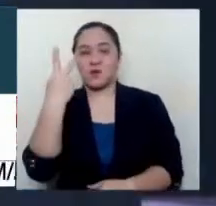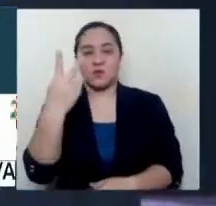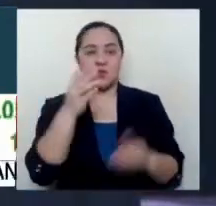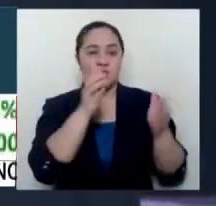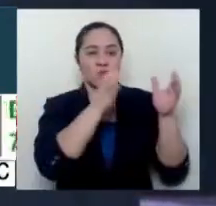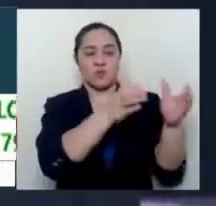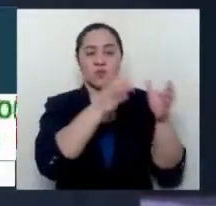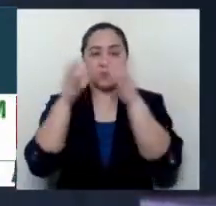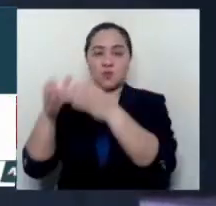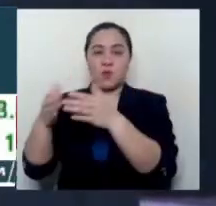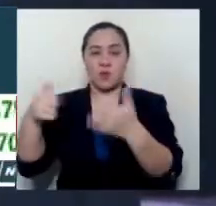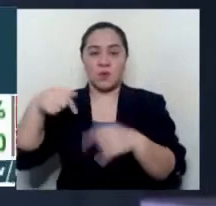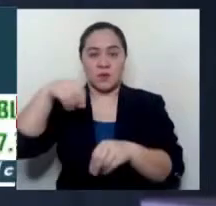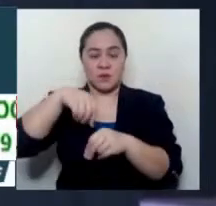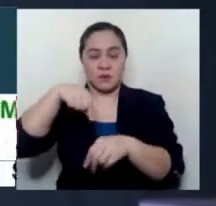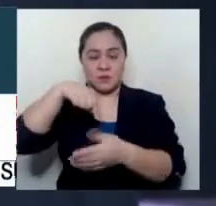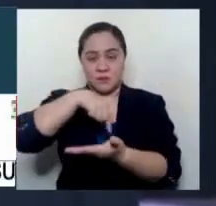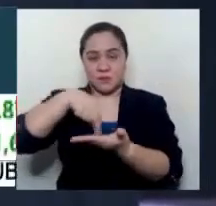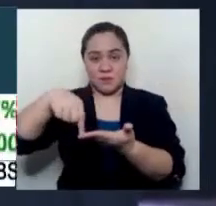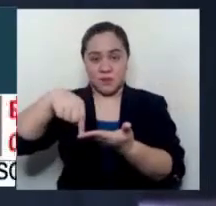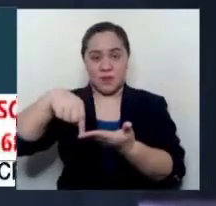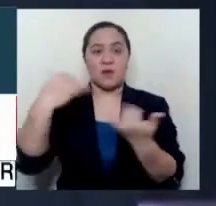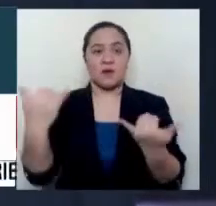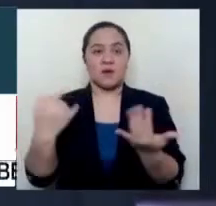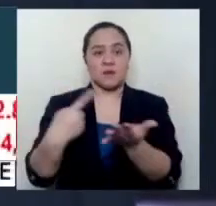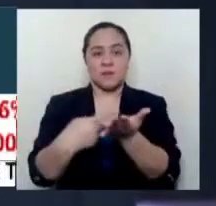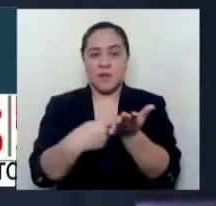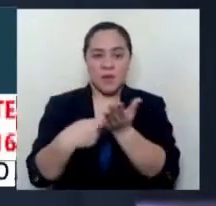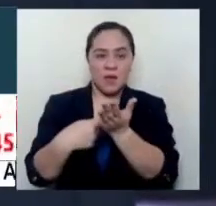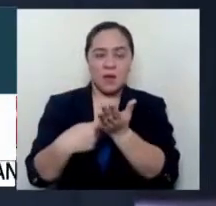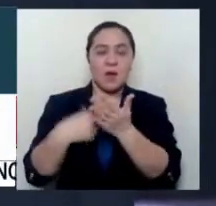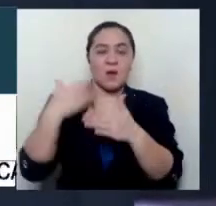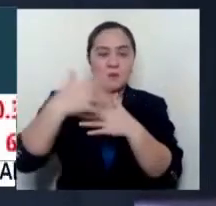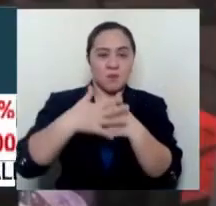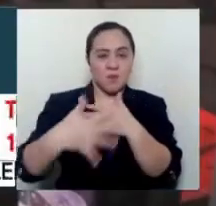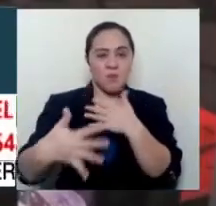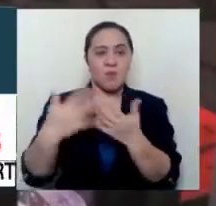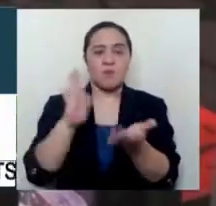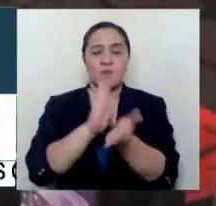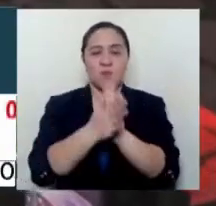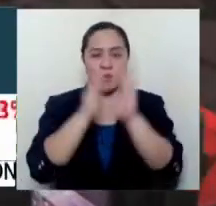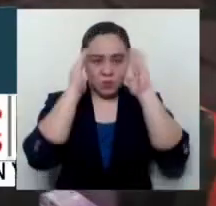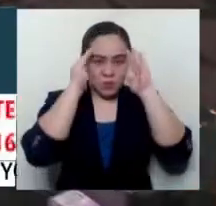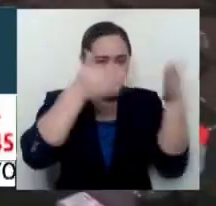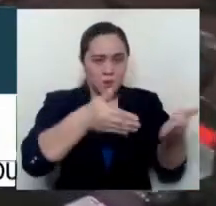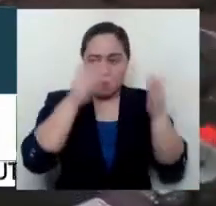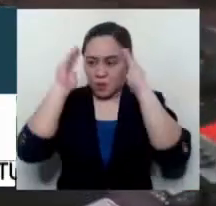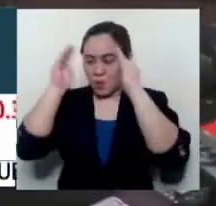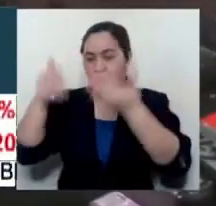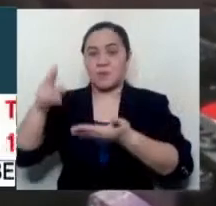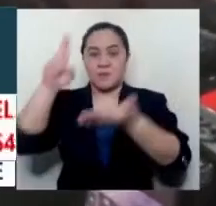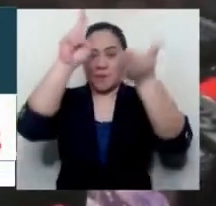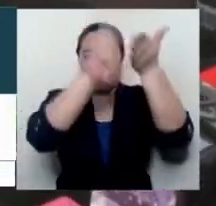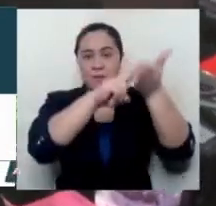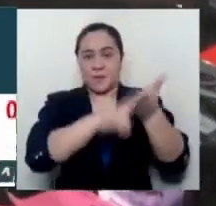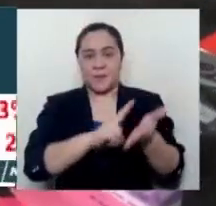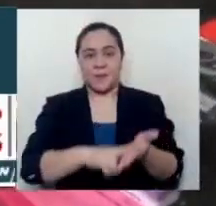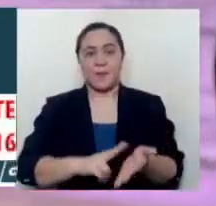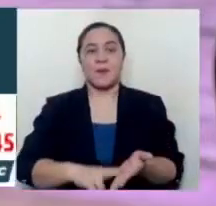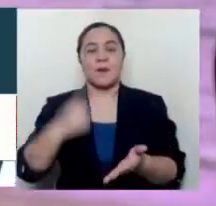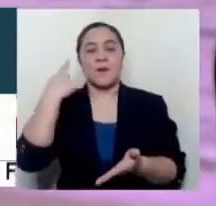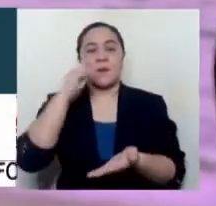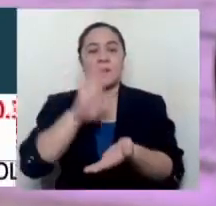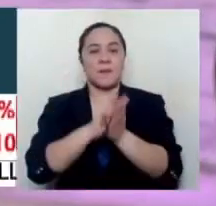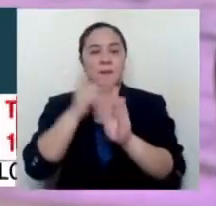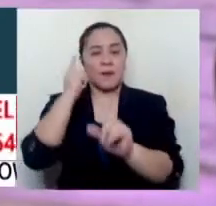poll body this week. Summons will also be sent down in the coming days for both sides in relation to the petition against Marcos, which centers